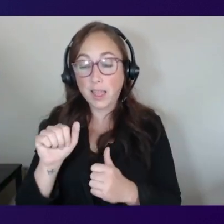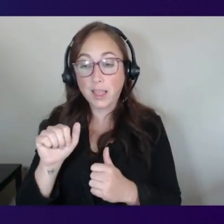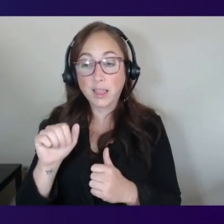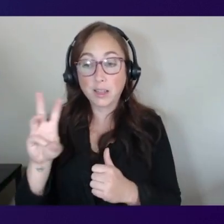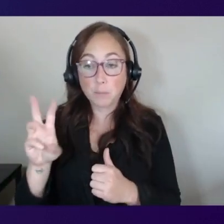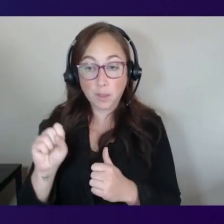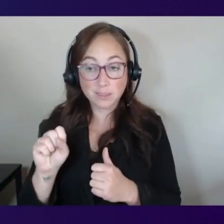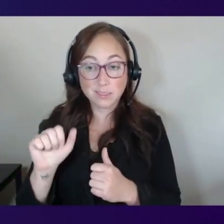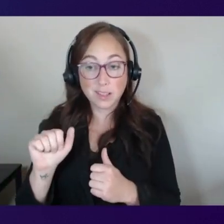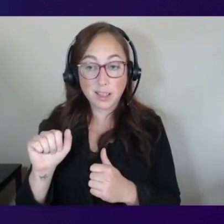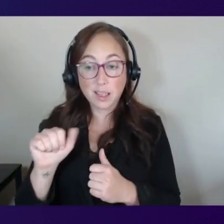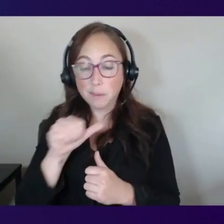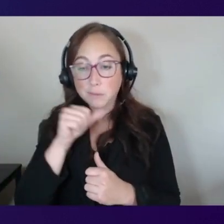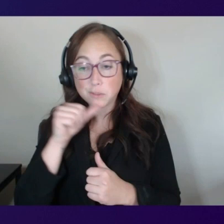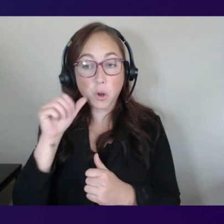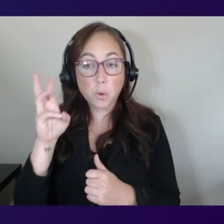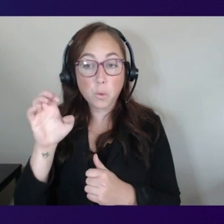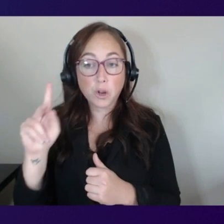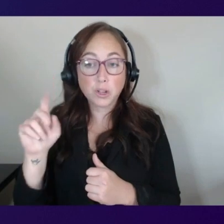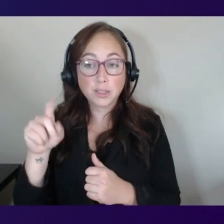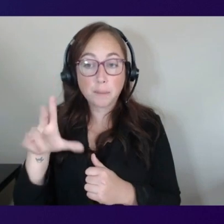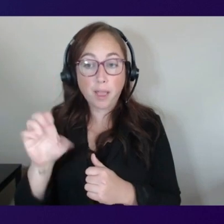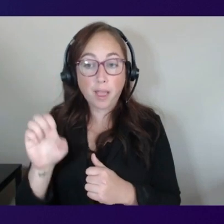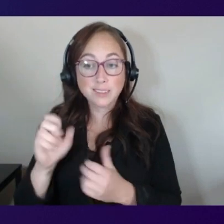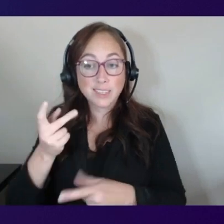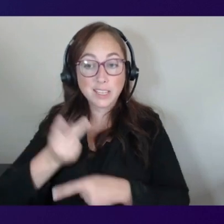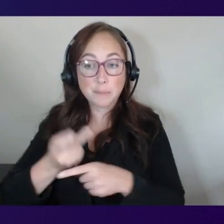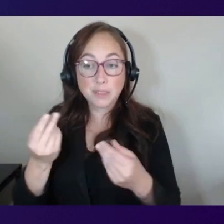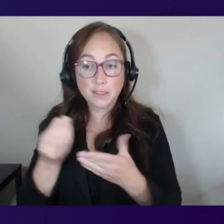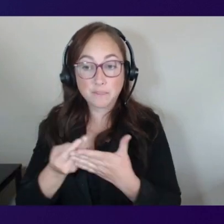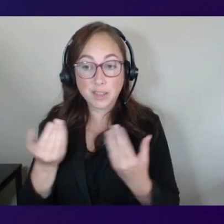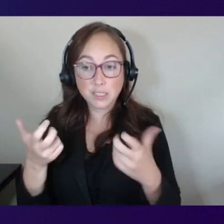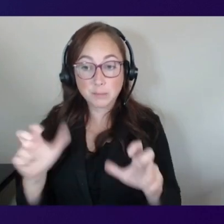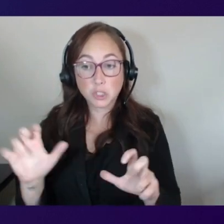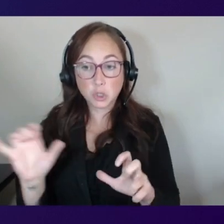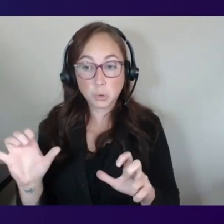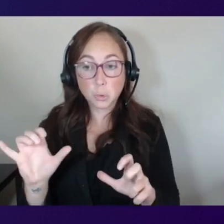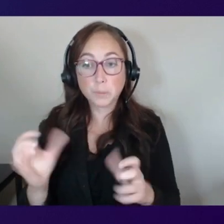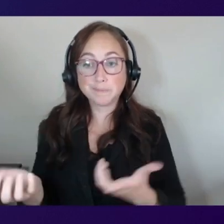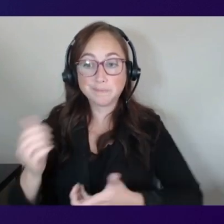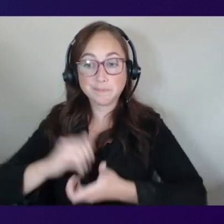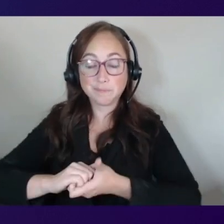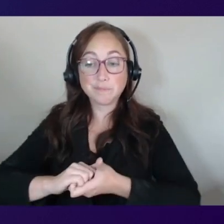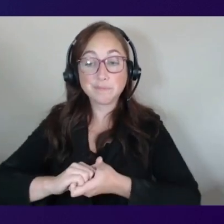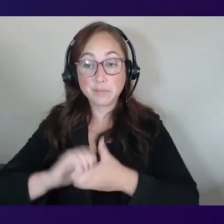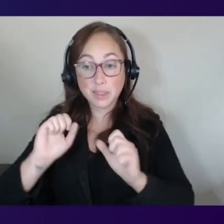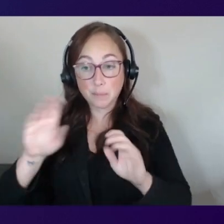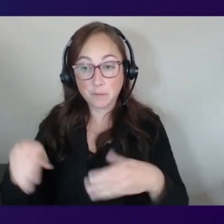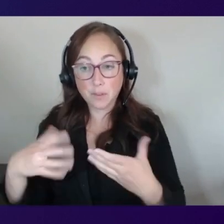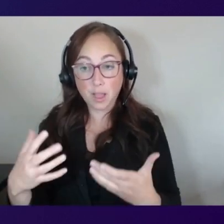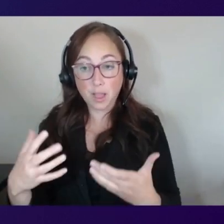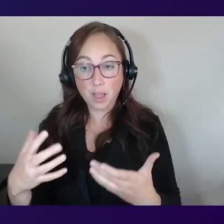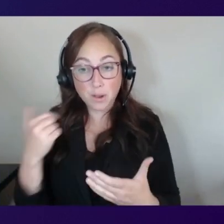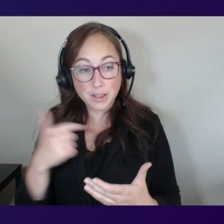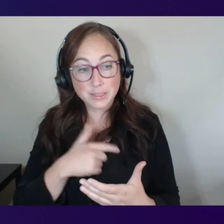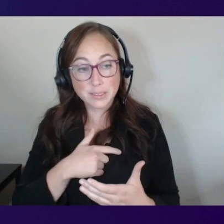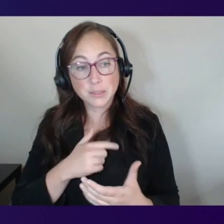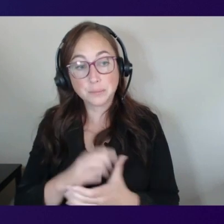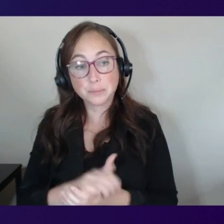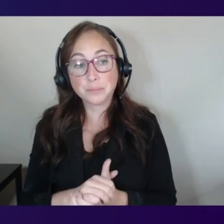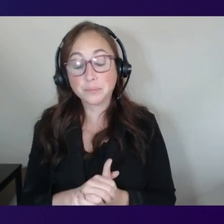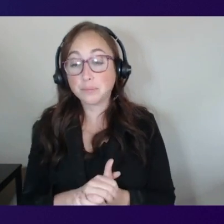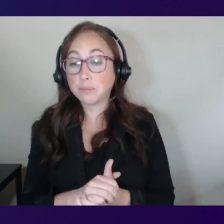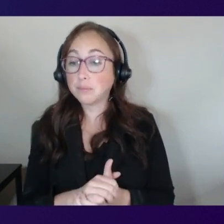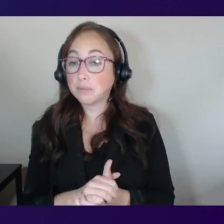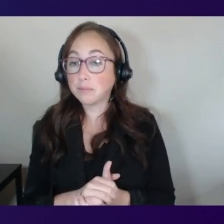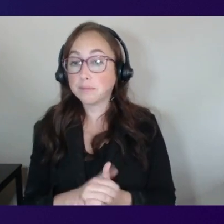that investment that you have and really the differentiators that our partners in this space can provide us, and still have